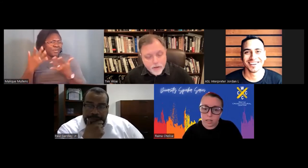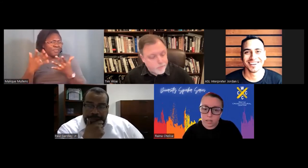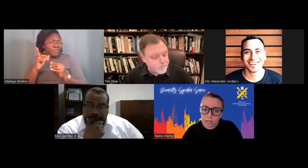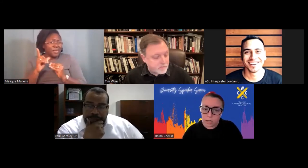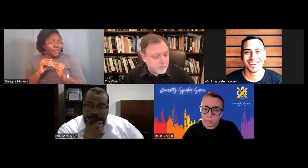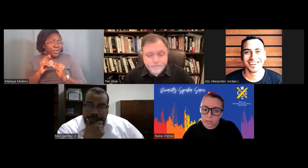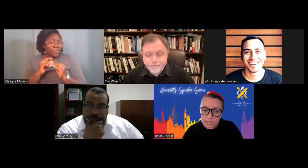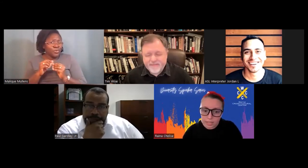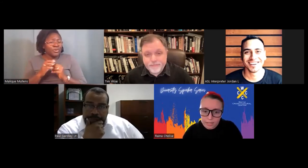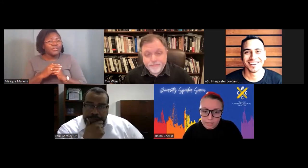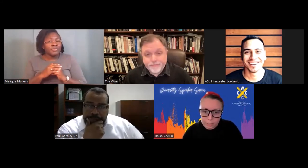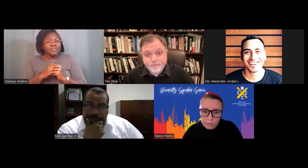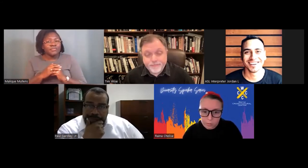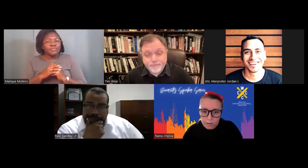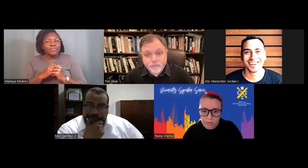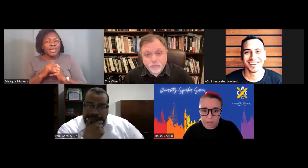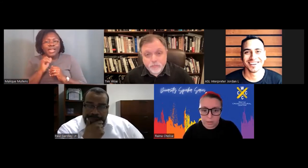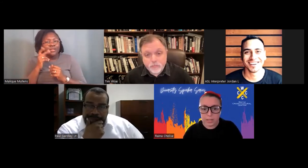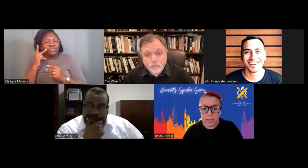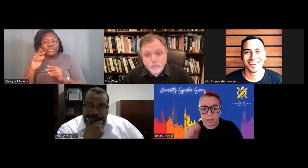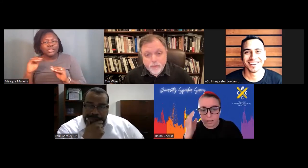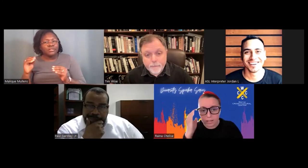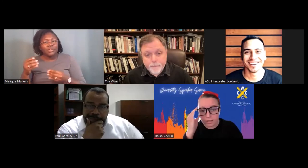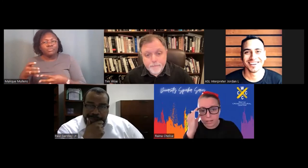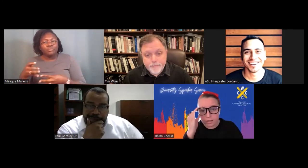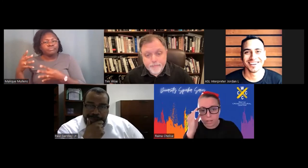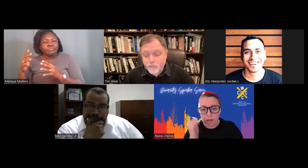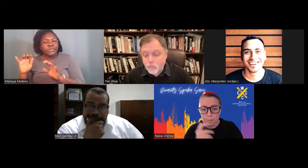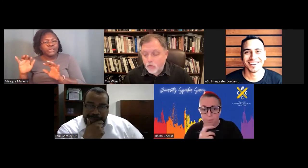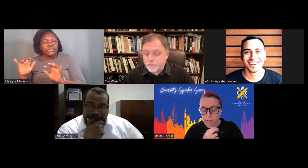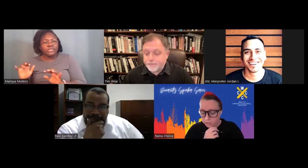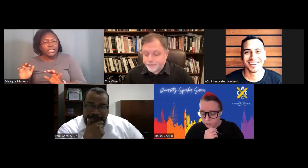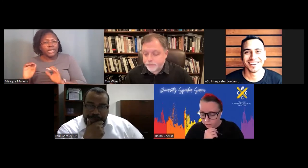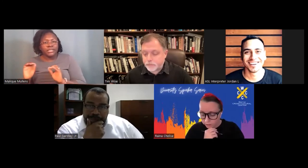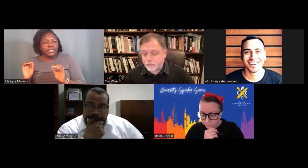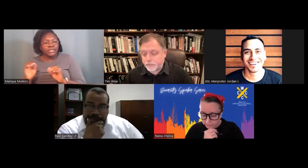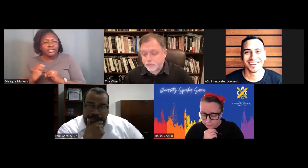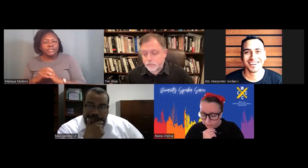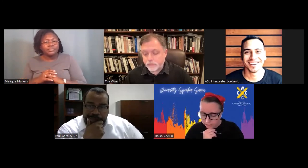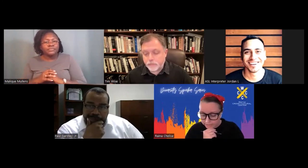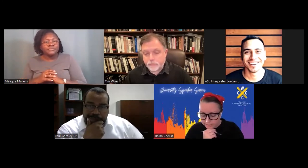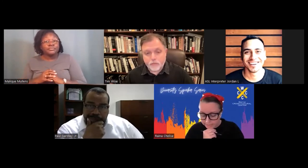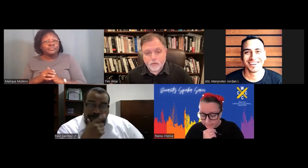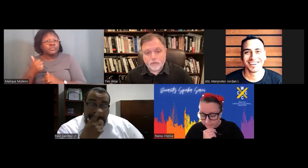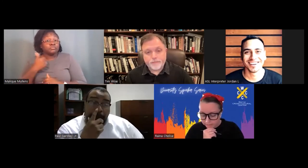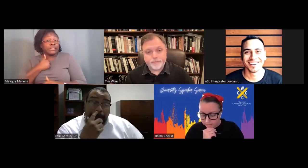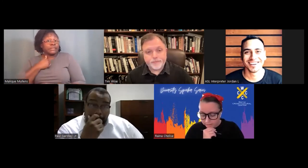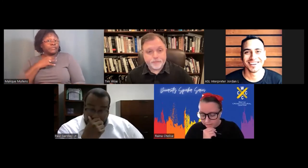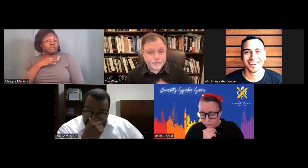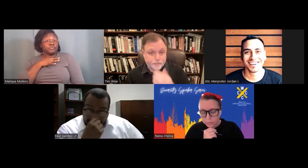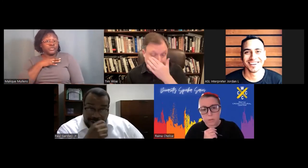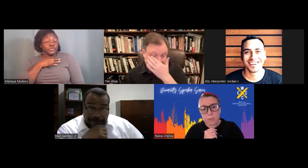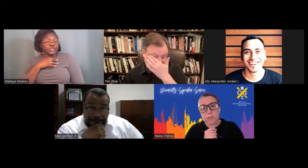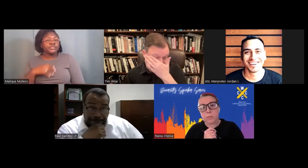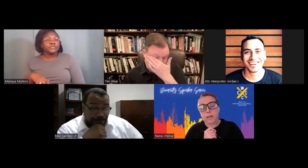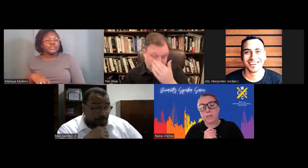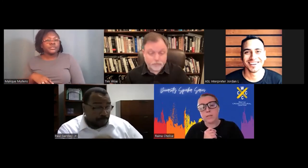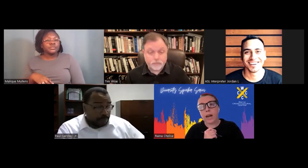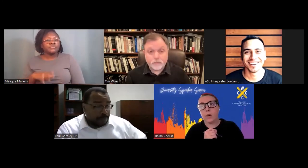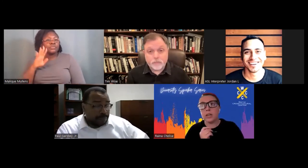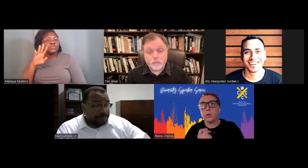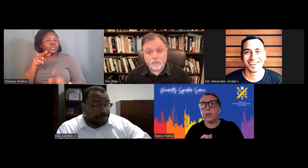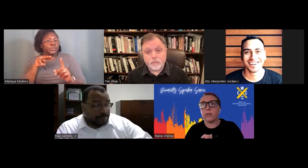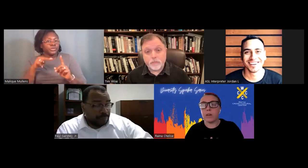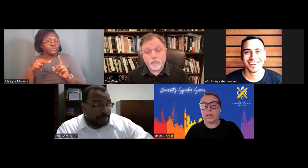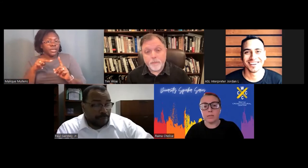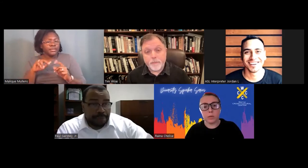question. And I'm not seeing anything else pop up here in the chat box. So I was curious, you know, from your perspective,